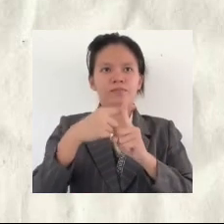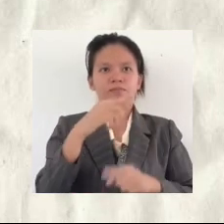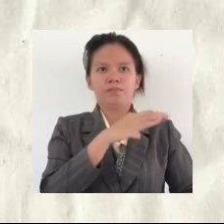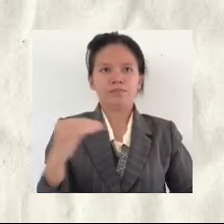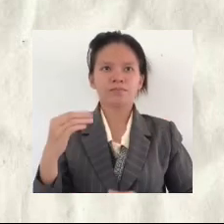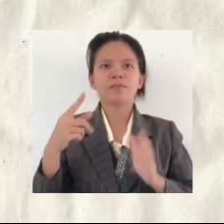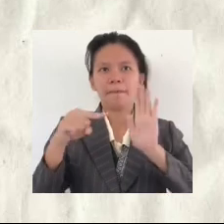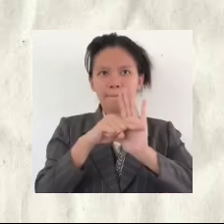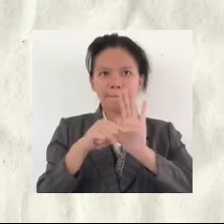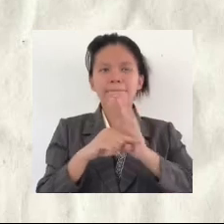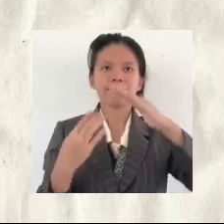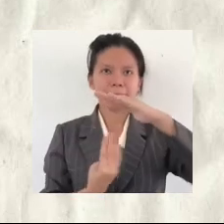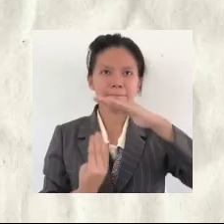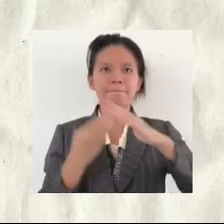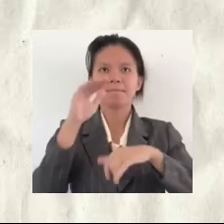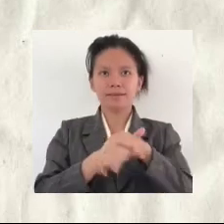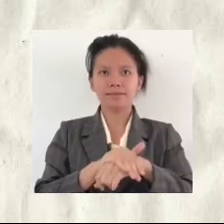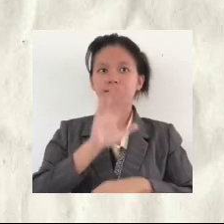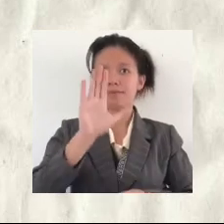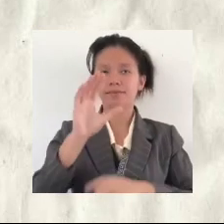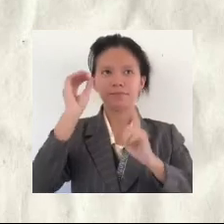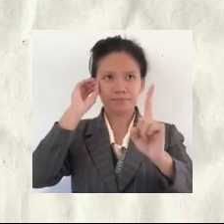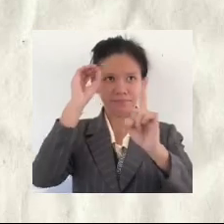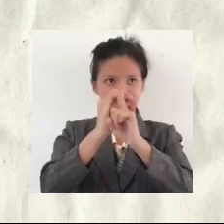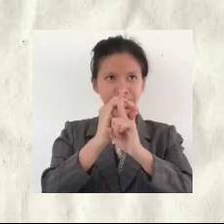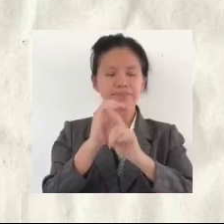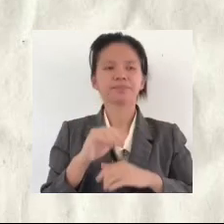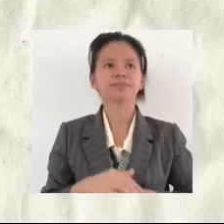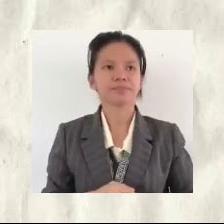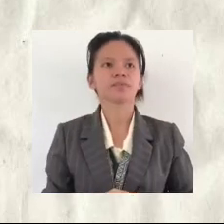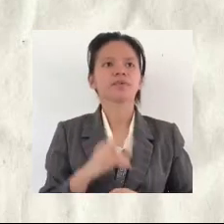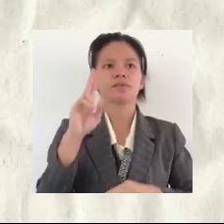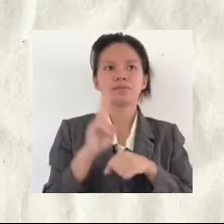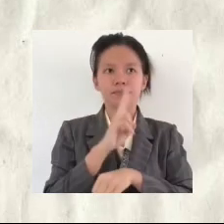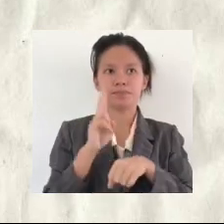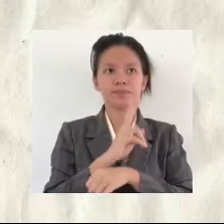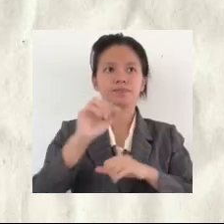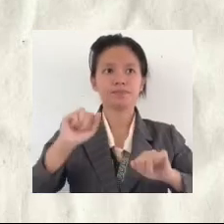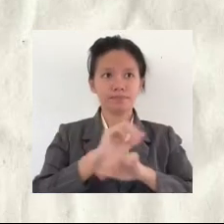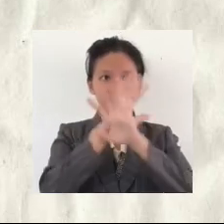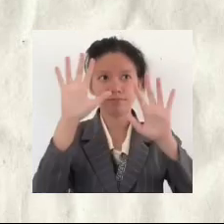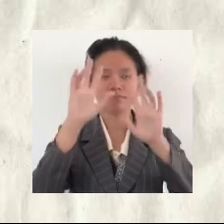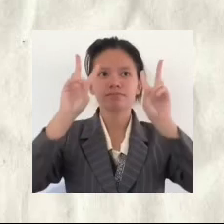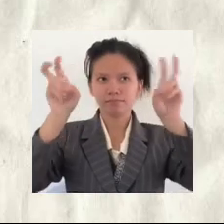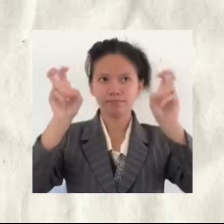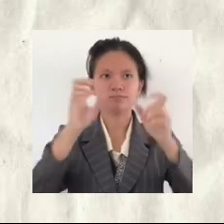possible. Use active voice for clear, more direct writing.